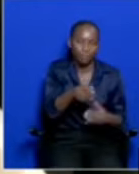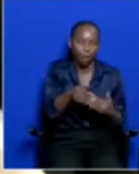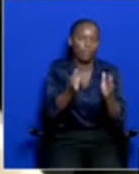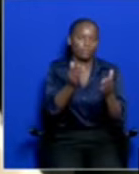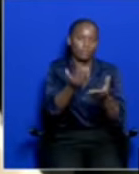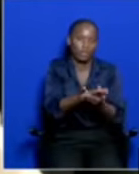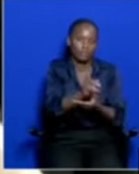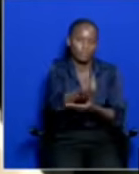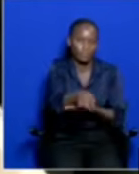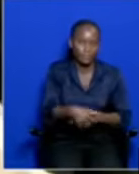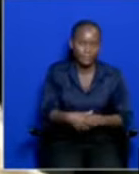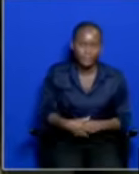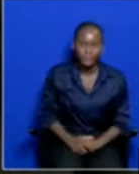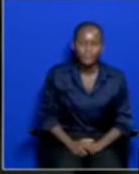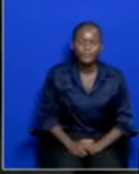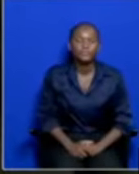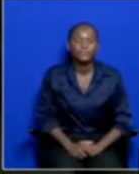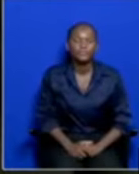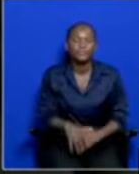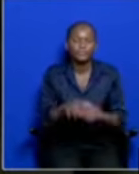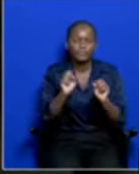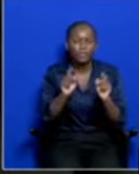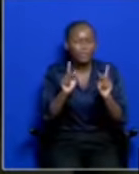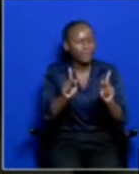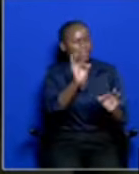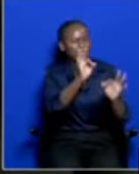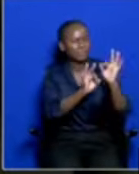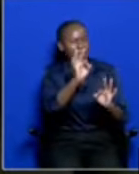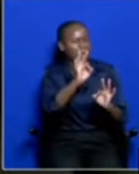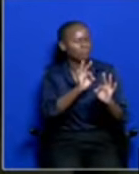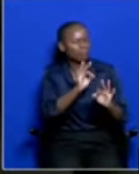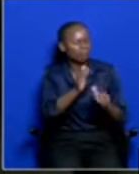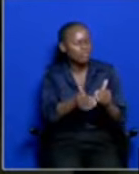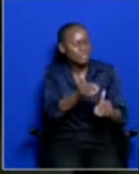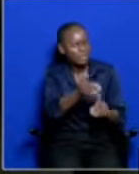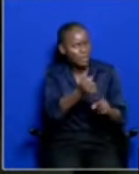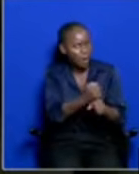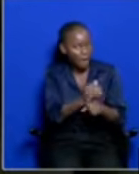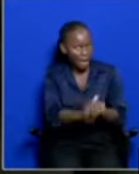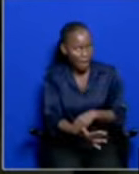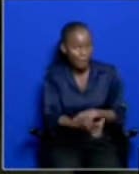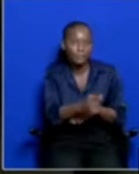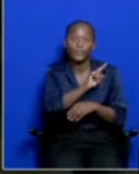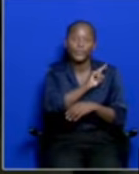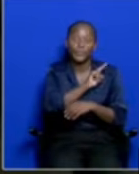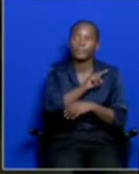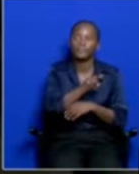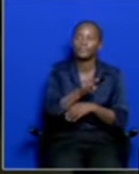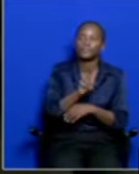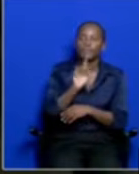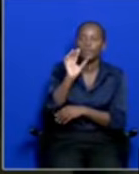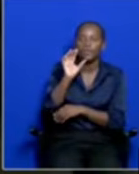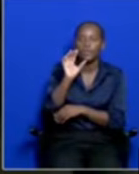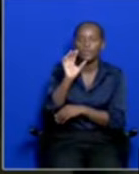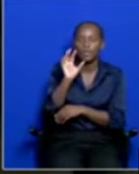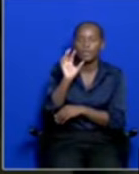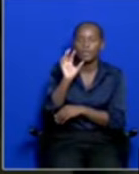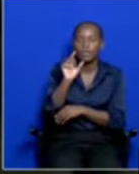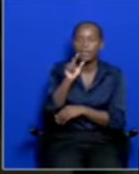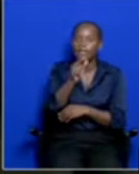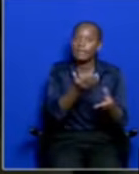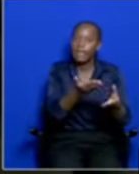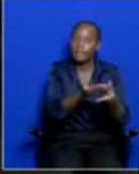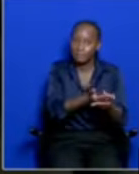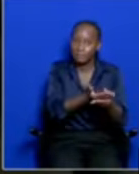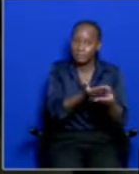how it works, because what we've seen with the blue lights case Yes. is that